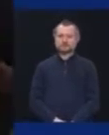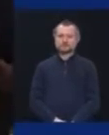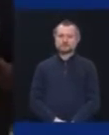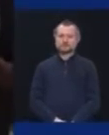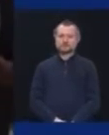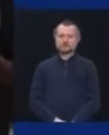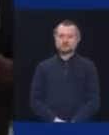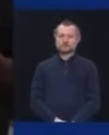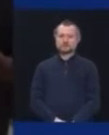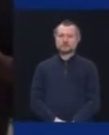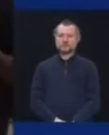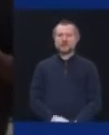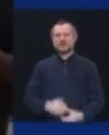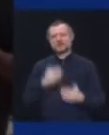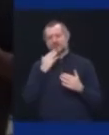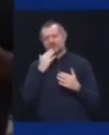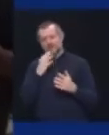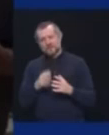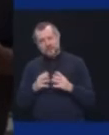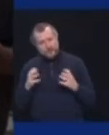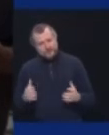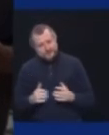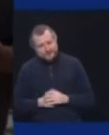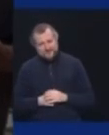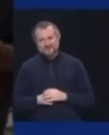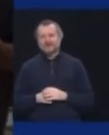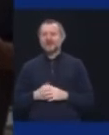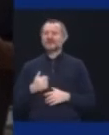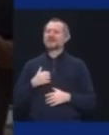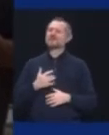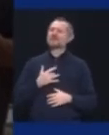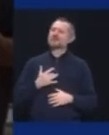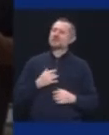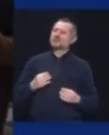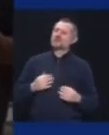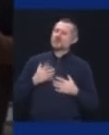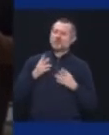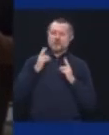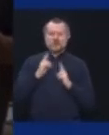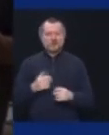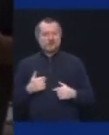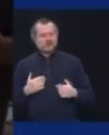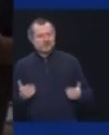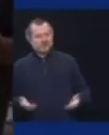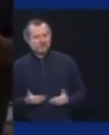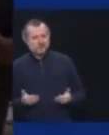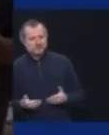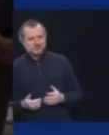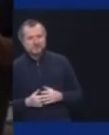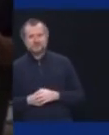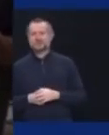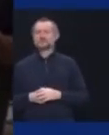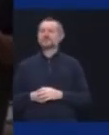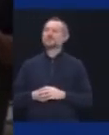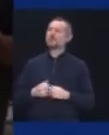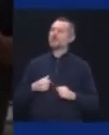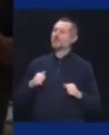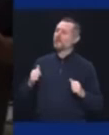Well, thank you very much. It is an honor to be here. It is a cold spring